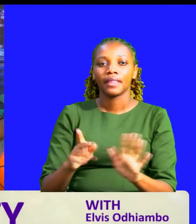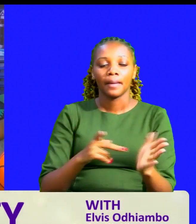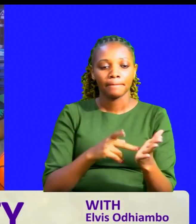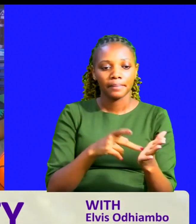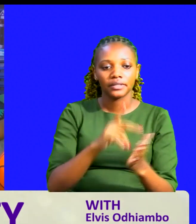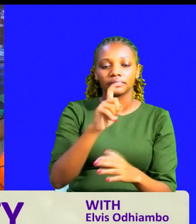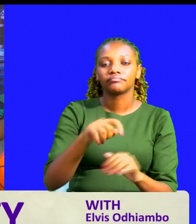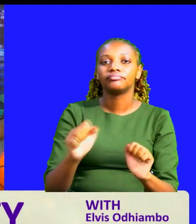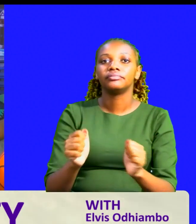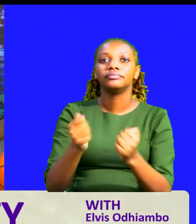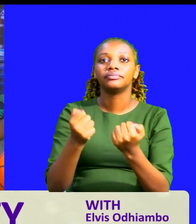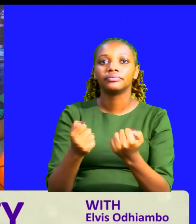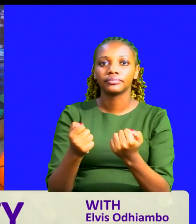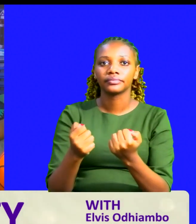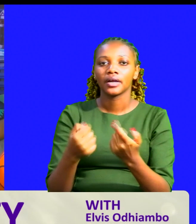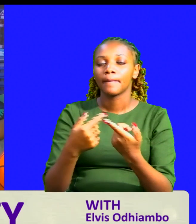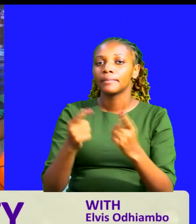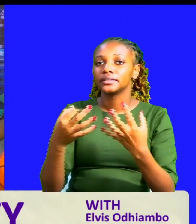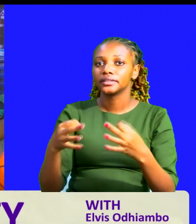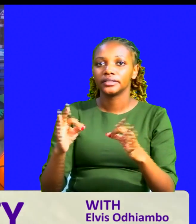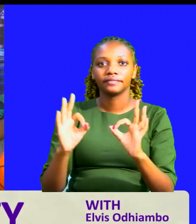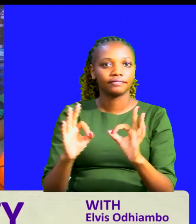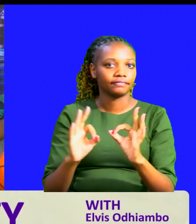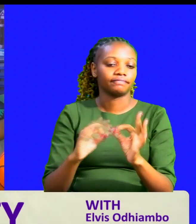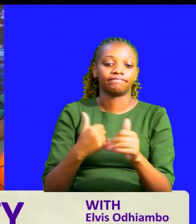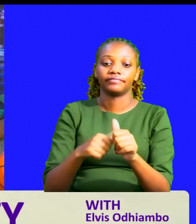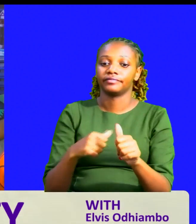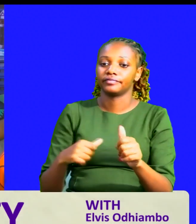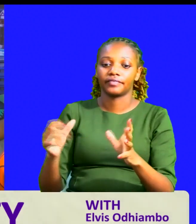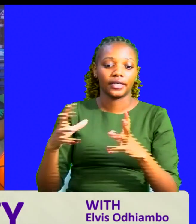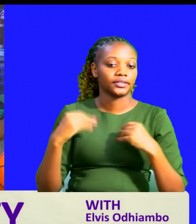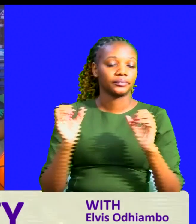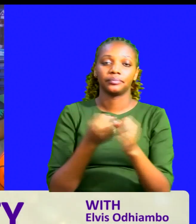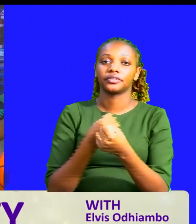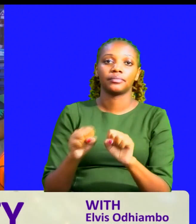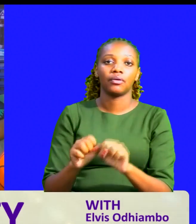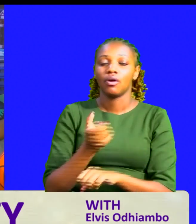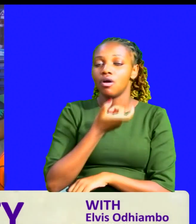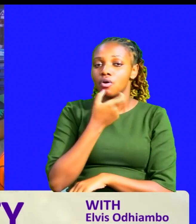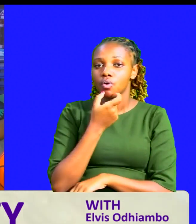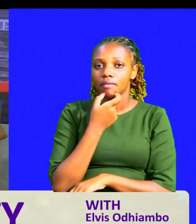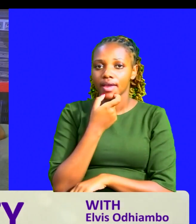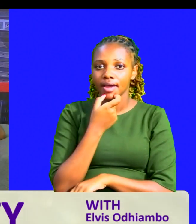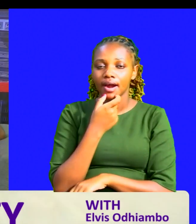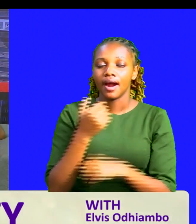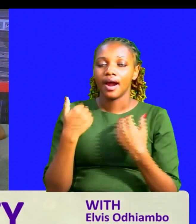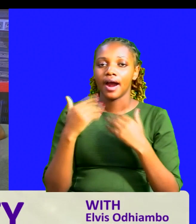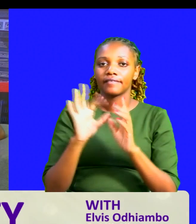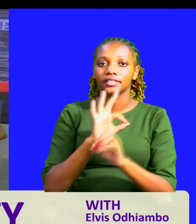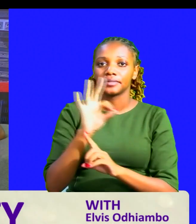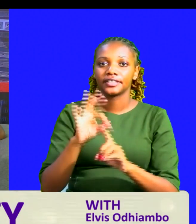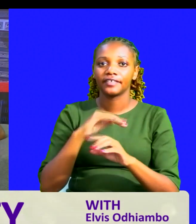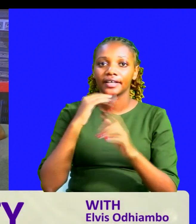payables towards employees, it's allowed. It will be tolerated. And Gor Mahia had a specific